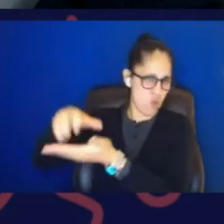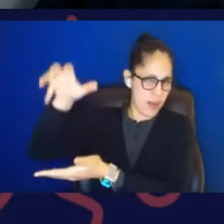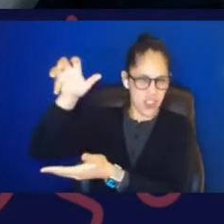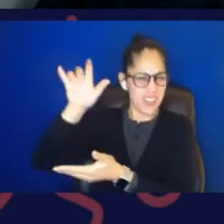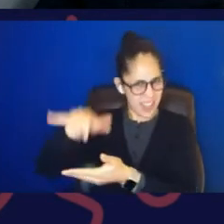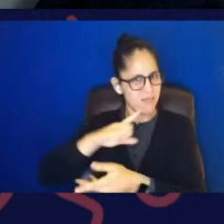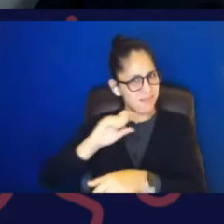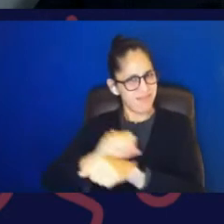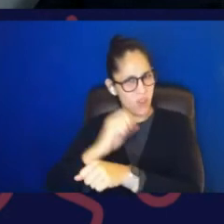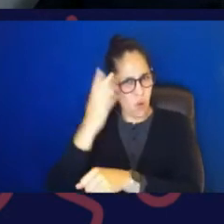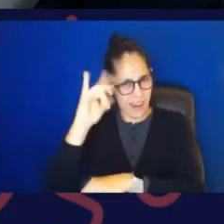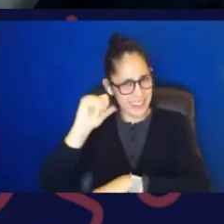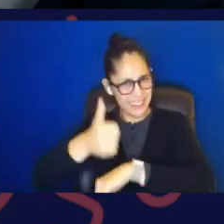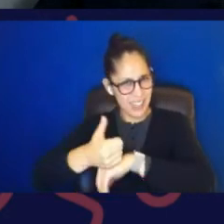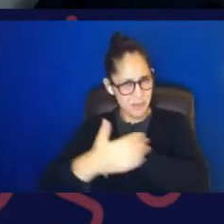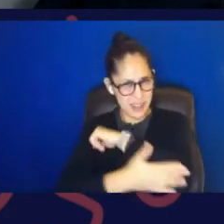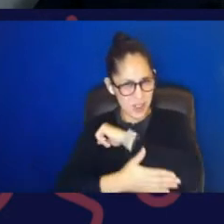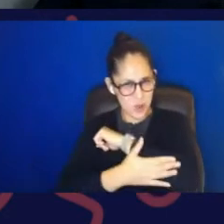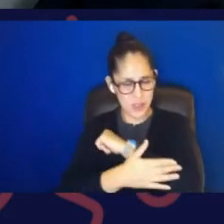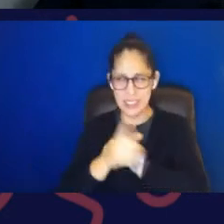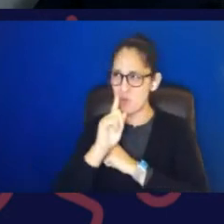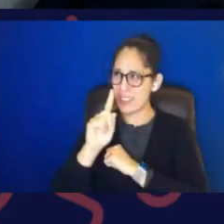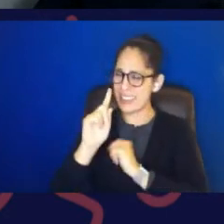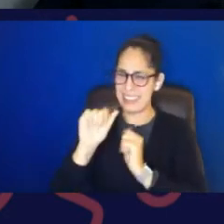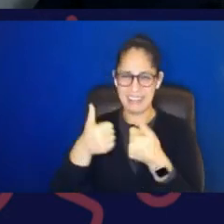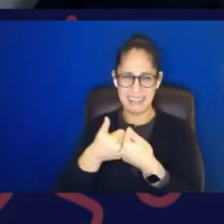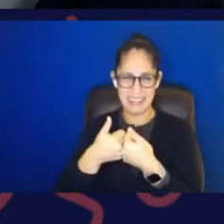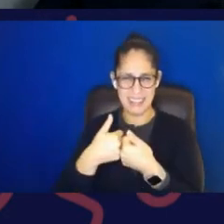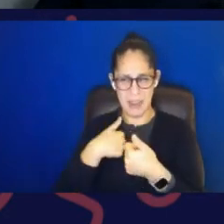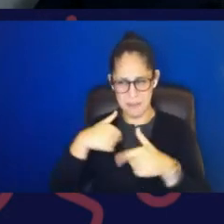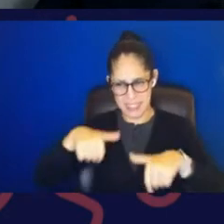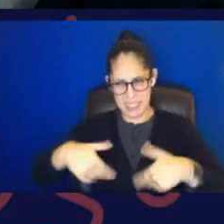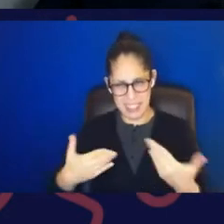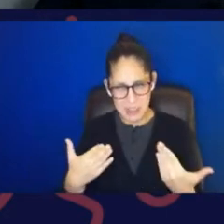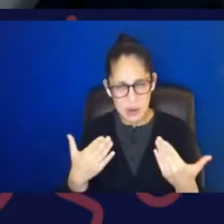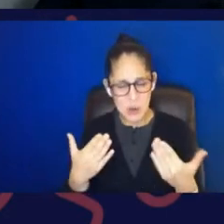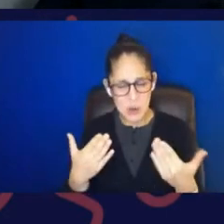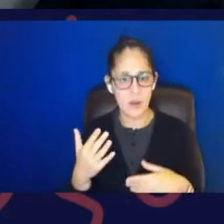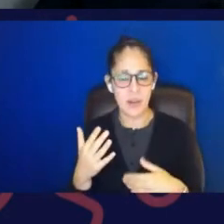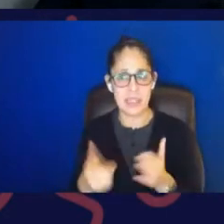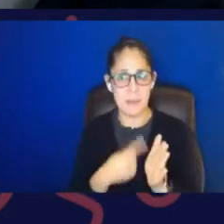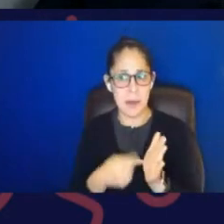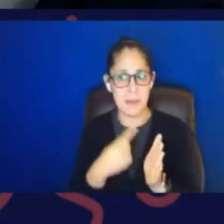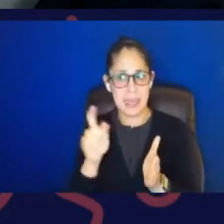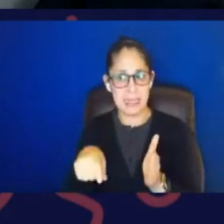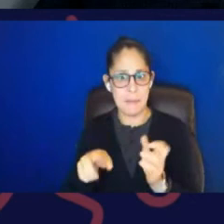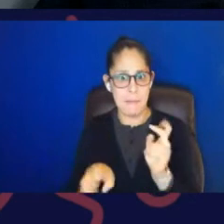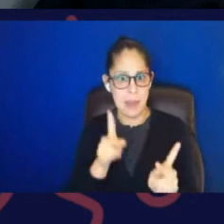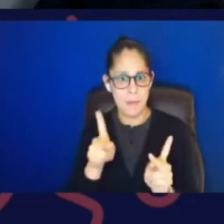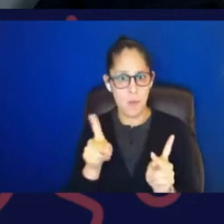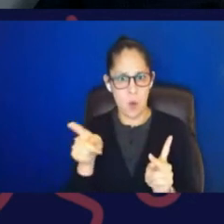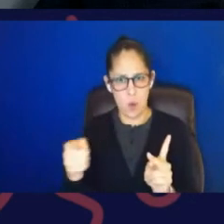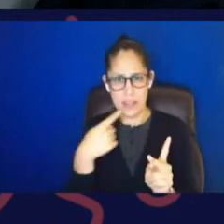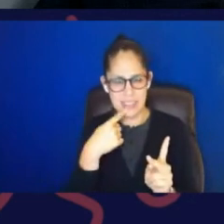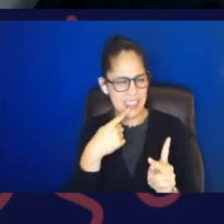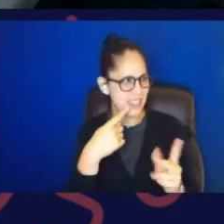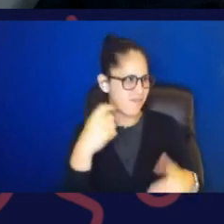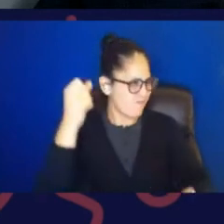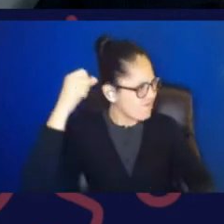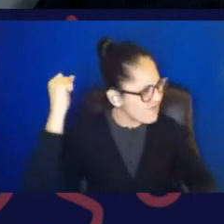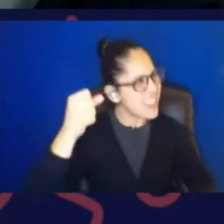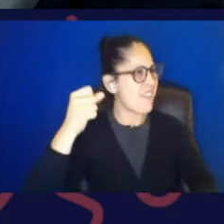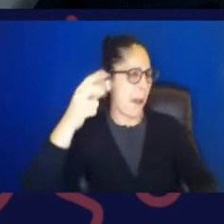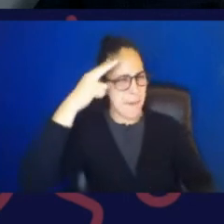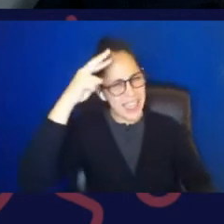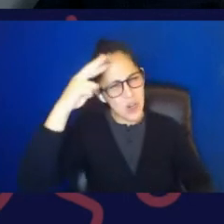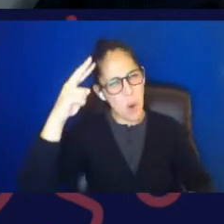it's difficult to sort of be here and there are times where I meet people who are really like, Viva Mexico, arriba güey, and